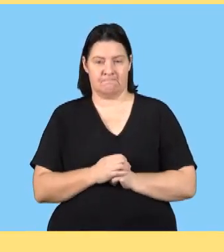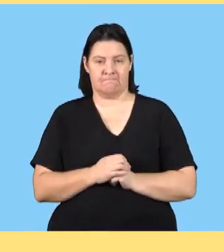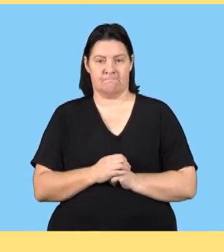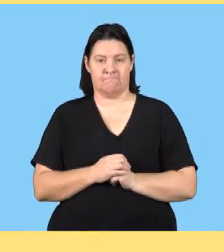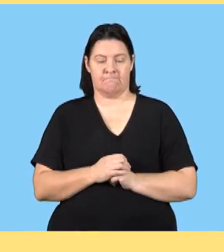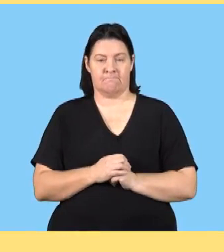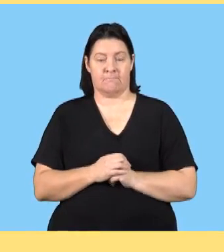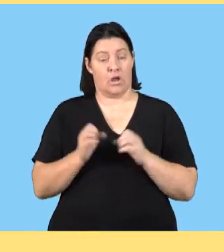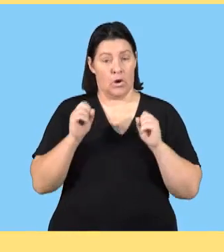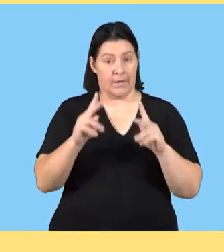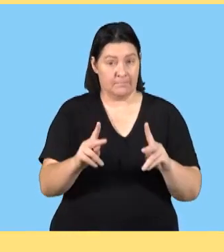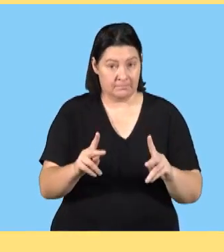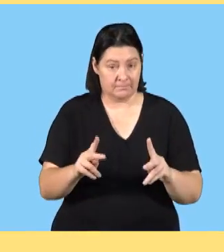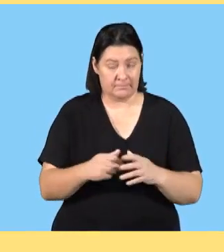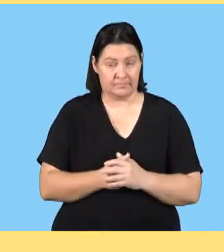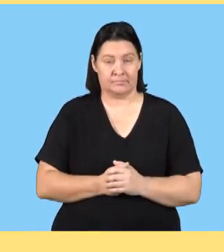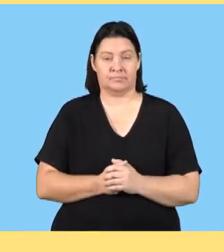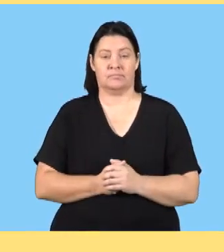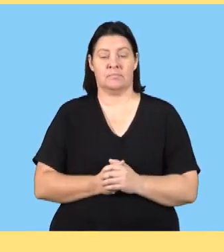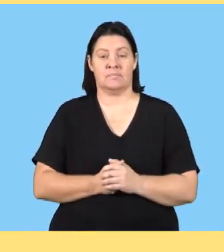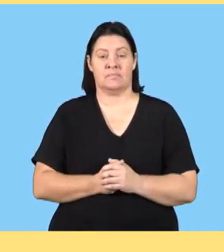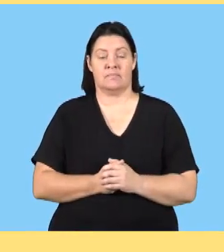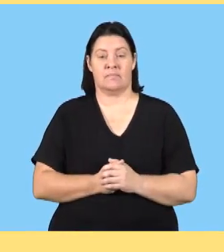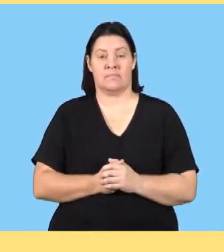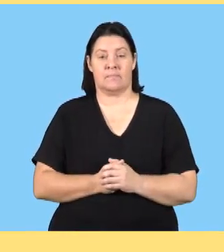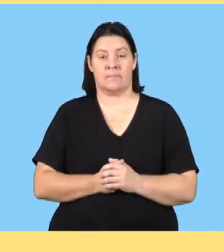340. Okay.